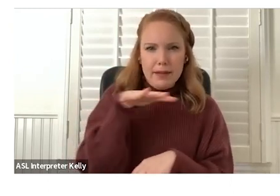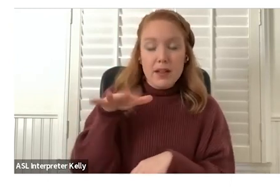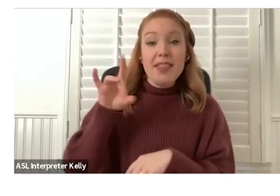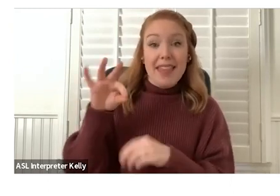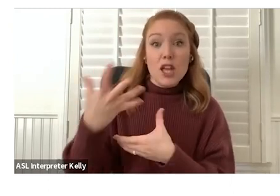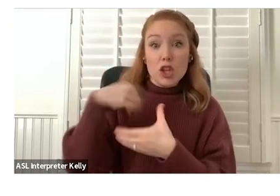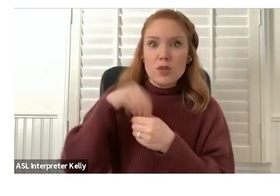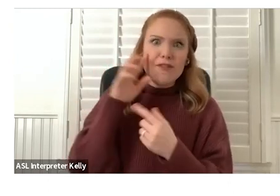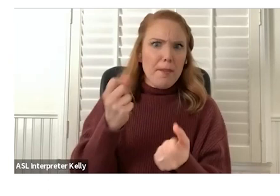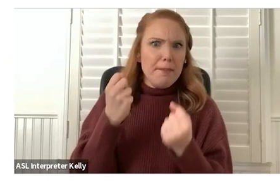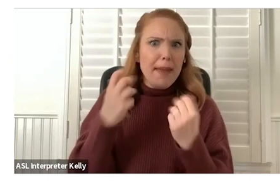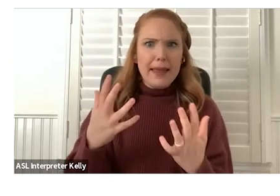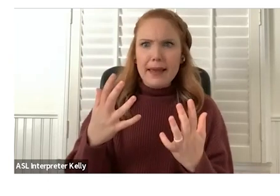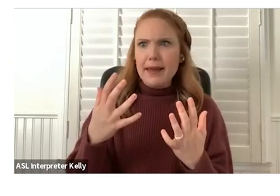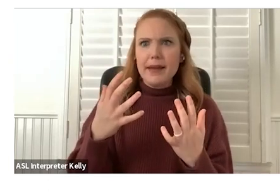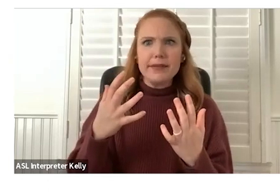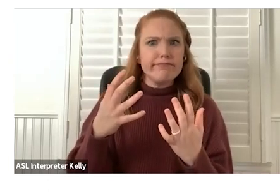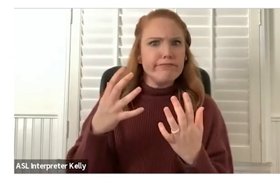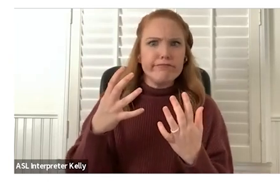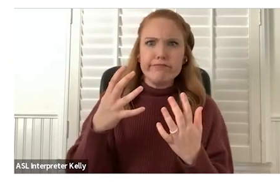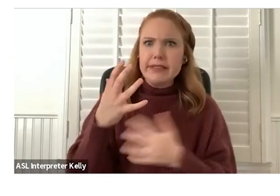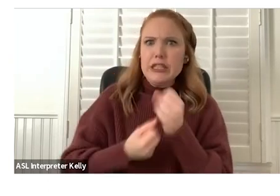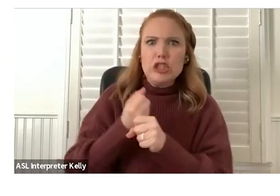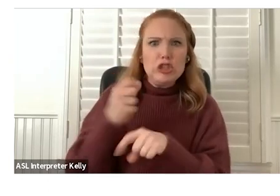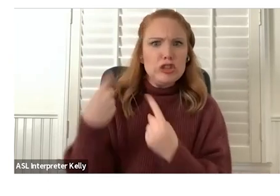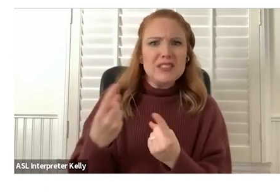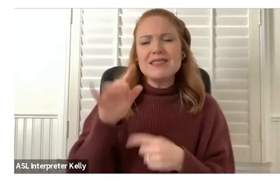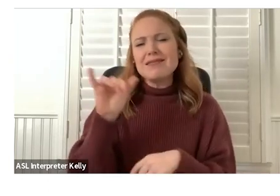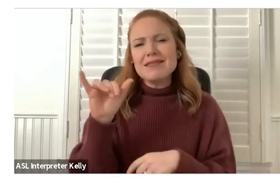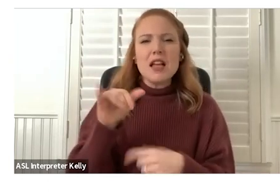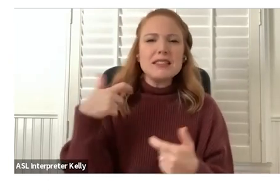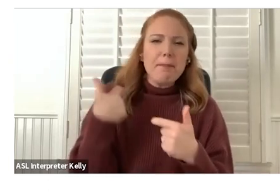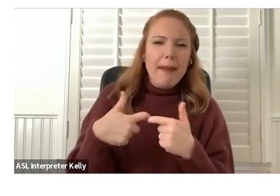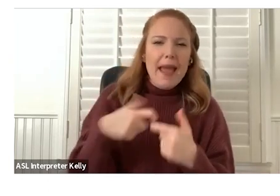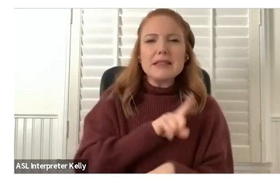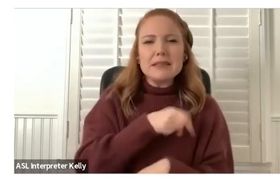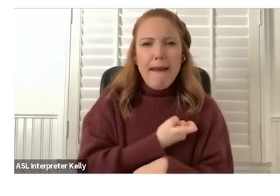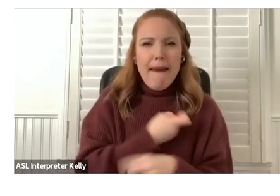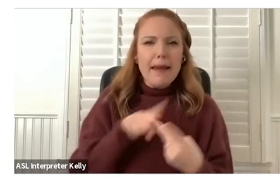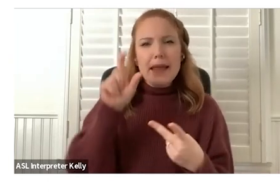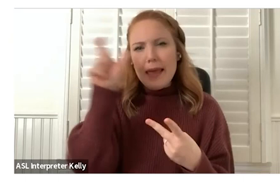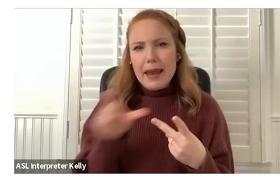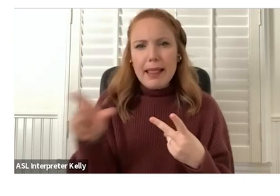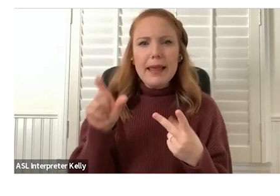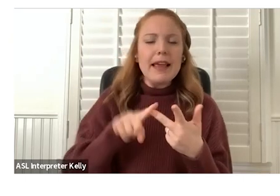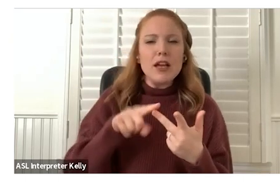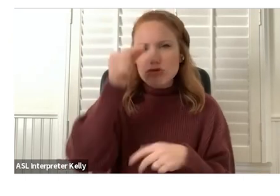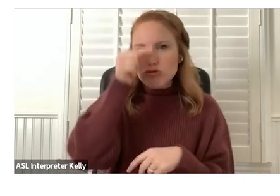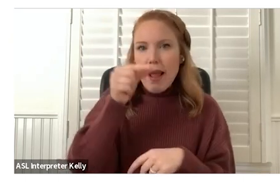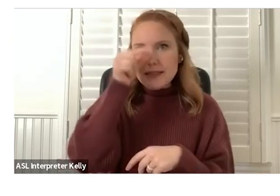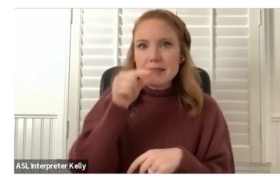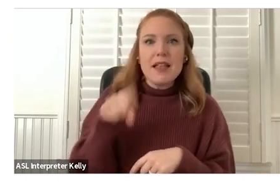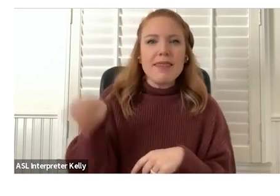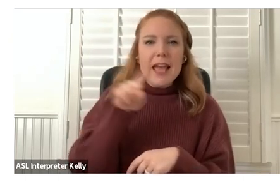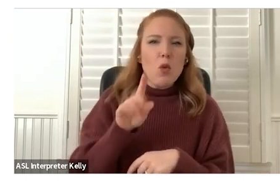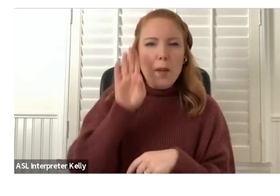Korea, Vietnam. And if you look at policies from these areas or from these countries, you can see that the wars or sort